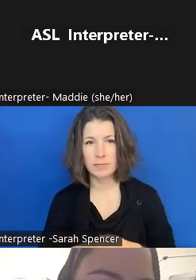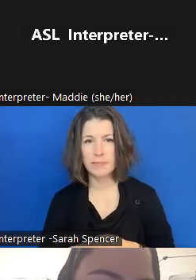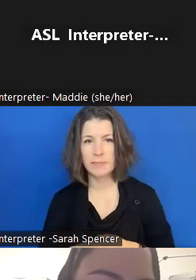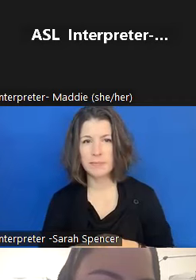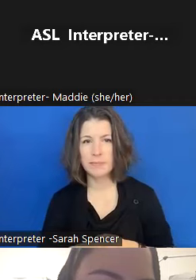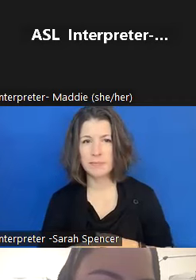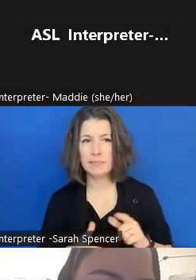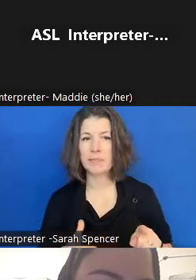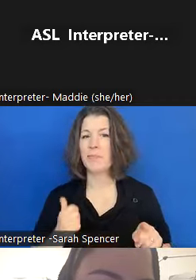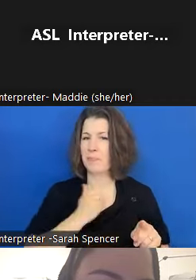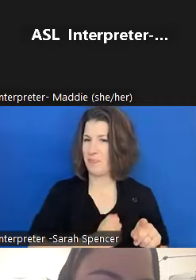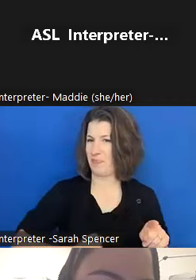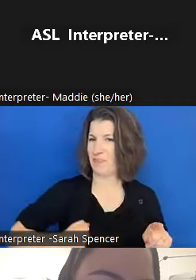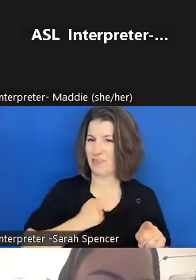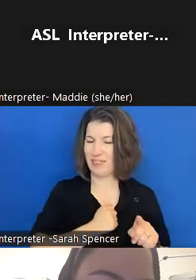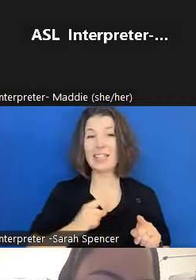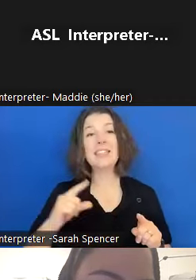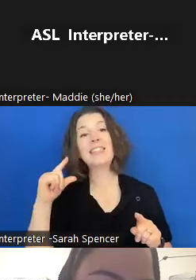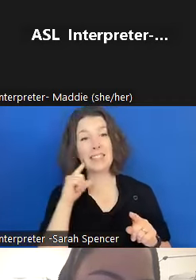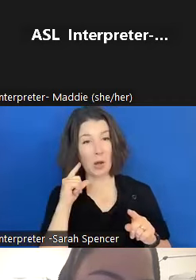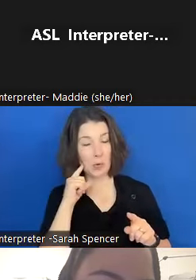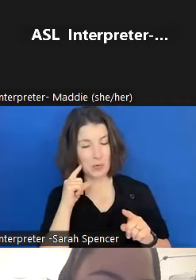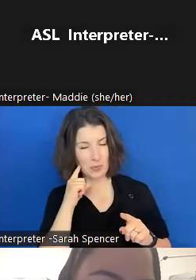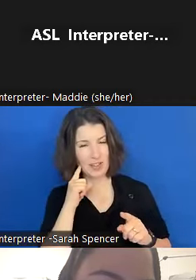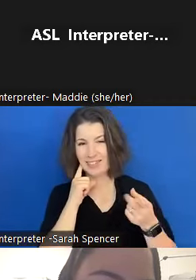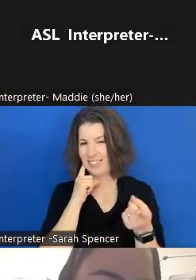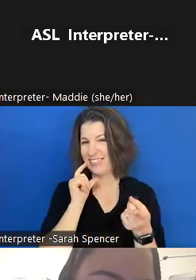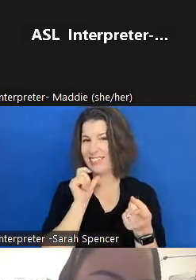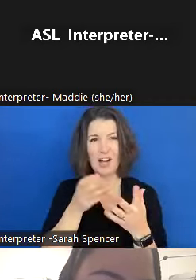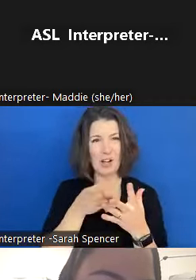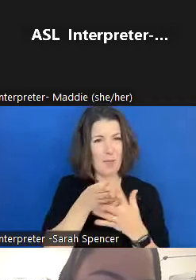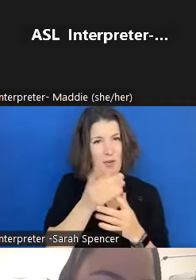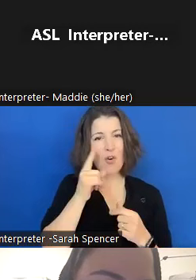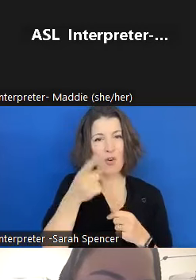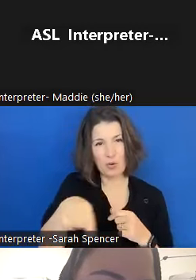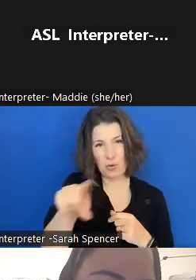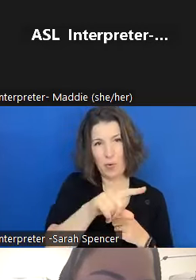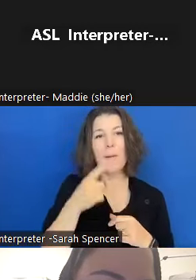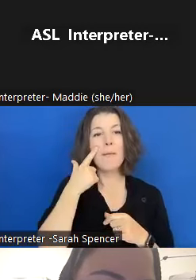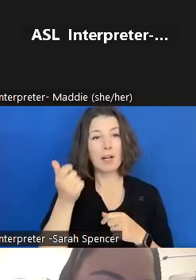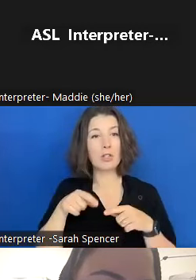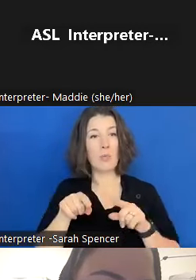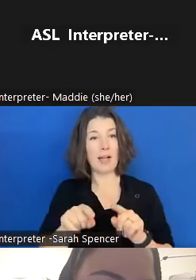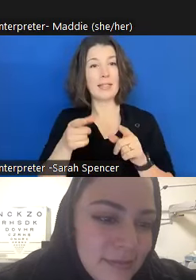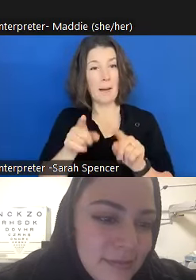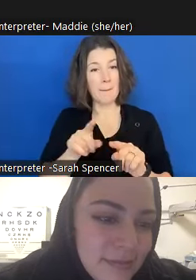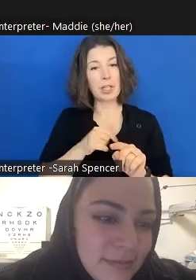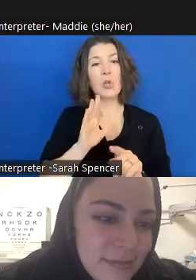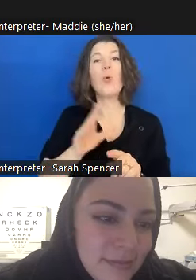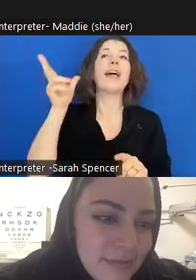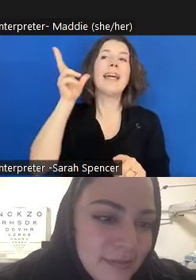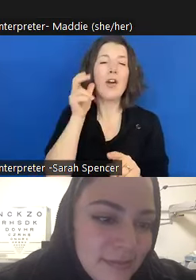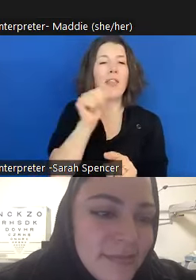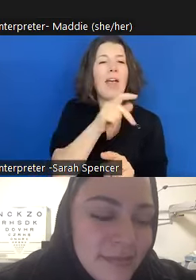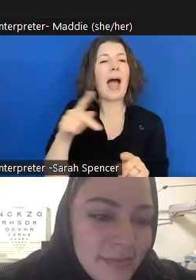the sound, because as this is happening, you'll scan the barcode and you'll hear the app saying things out